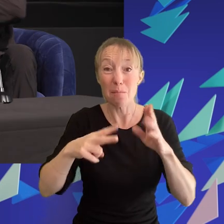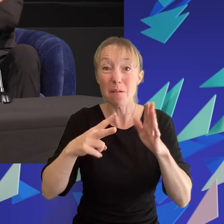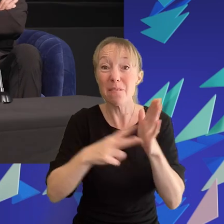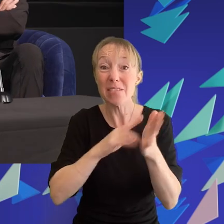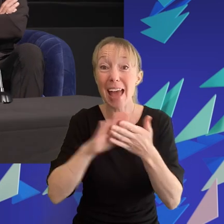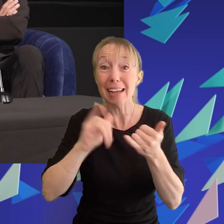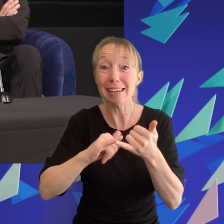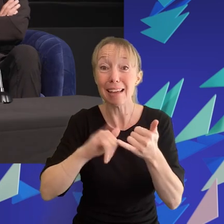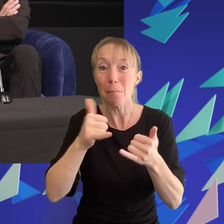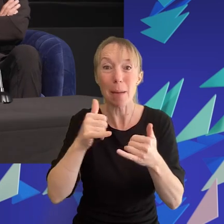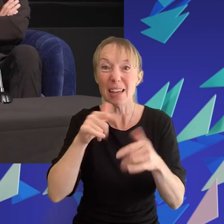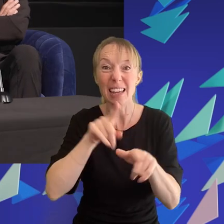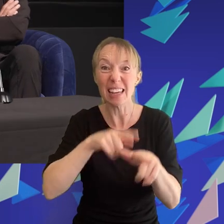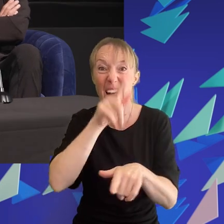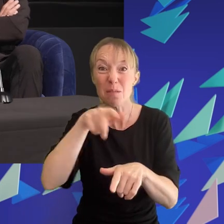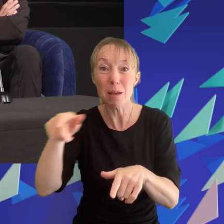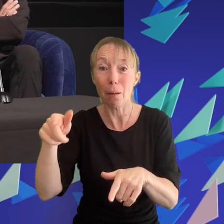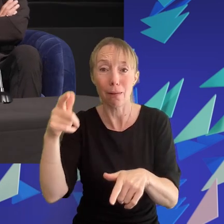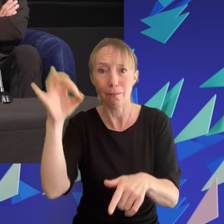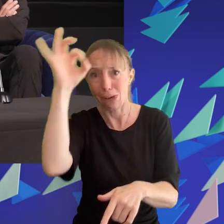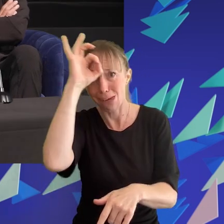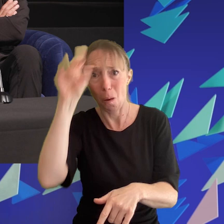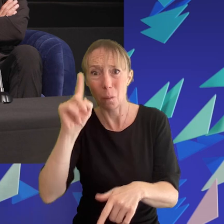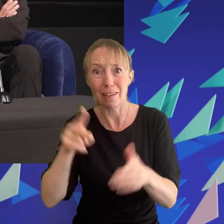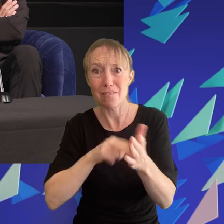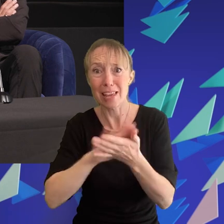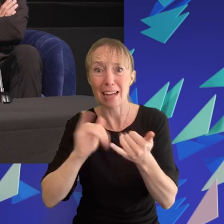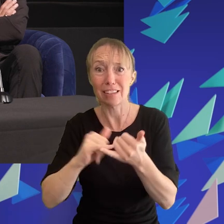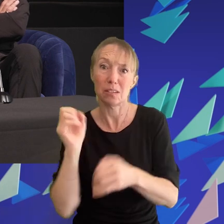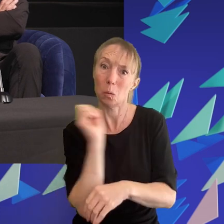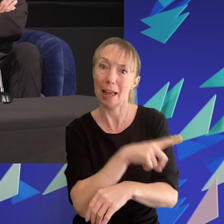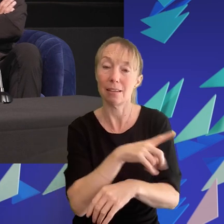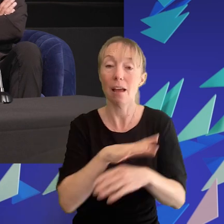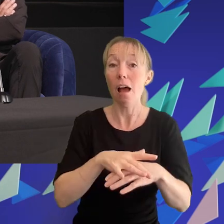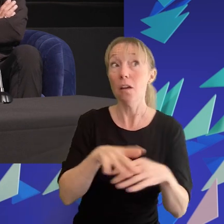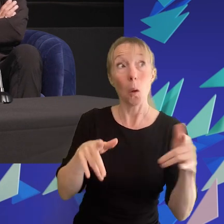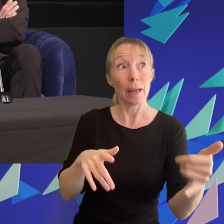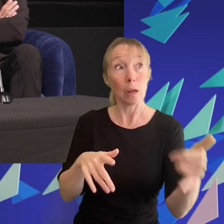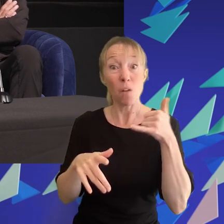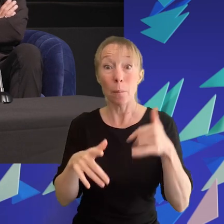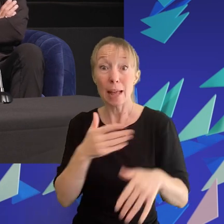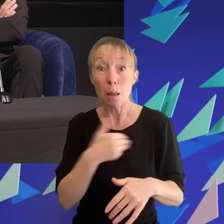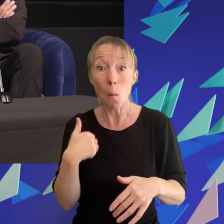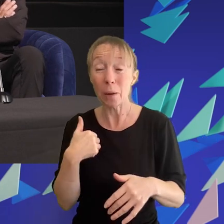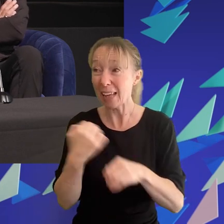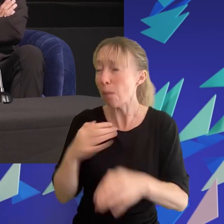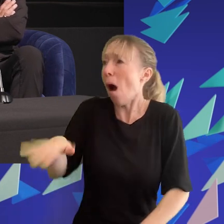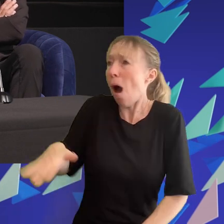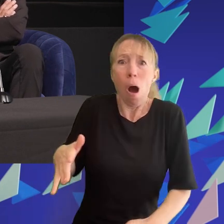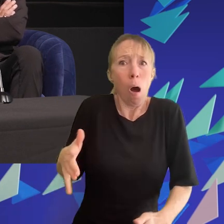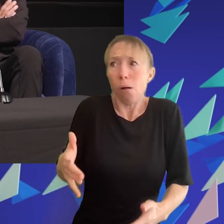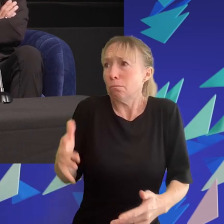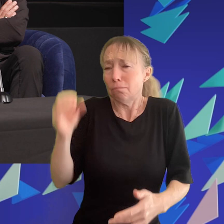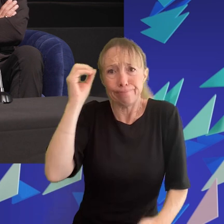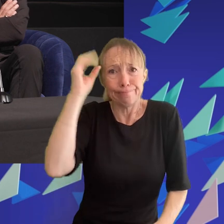that Guillermo saw it, and he called me at 6 a.m. and said, you know, this is a masterpiece, but, you know, you should take out the